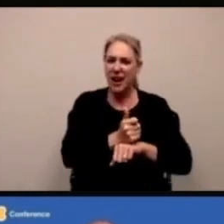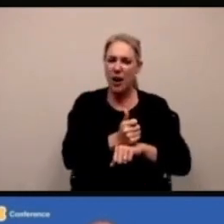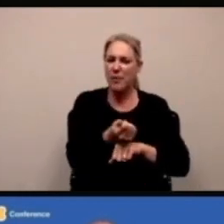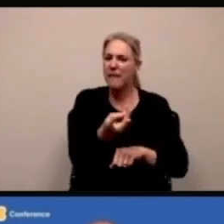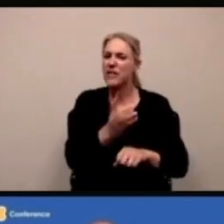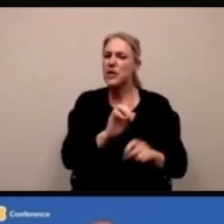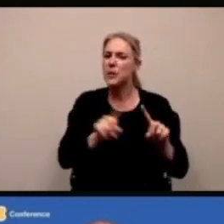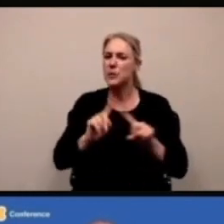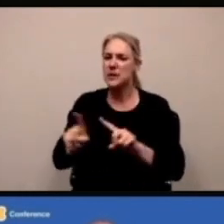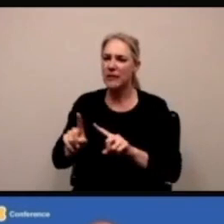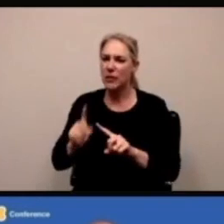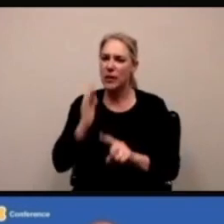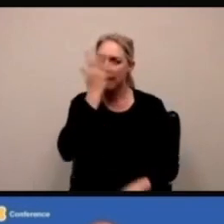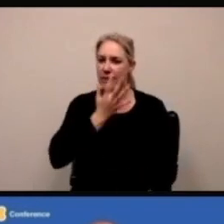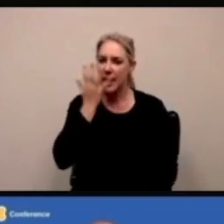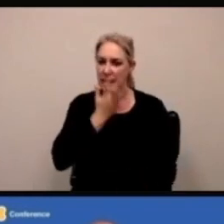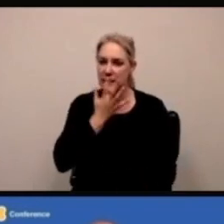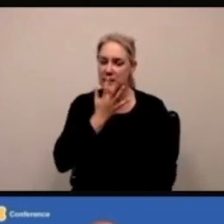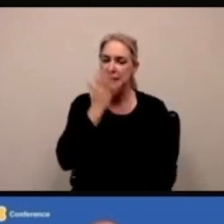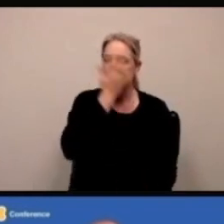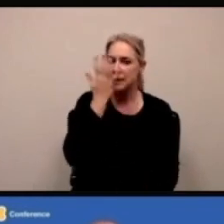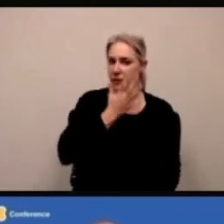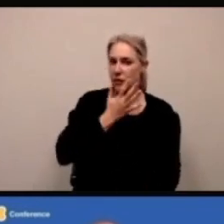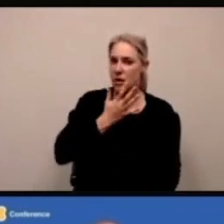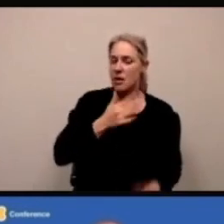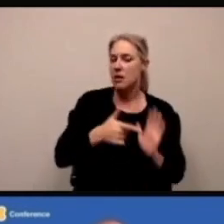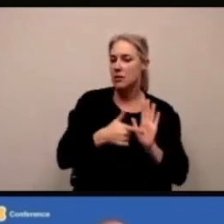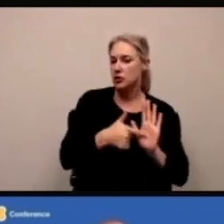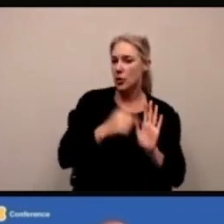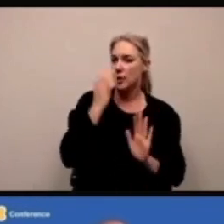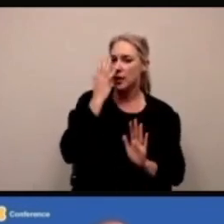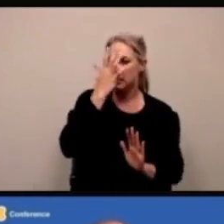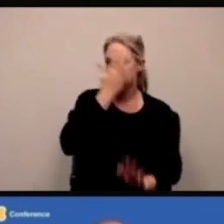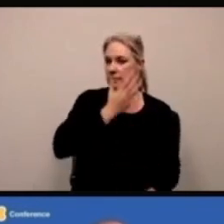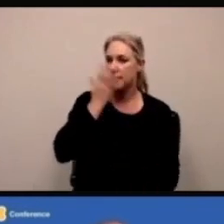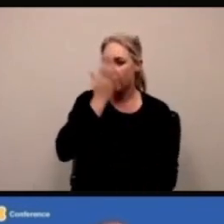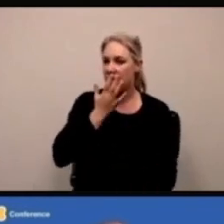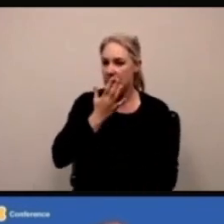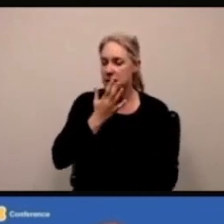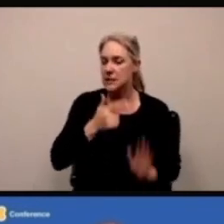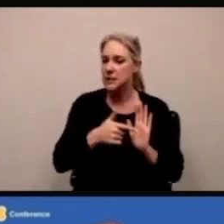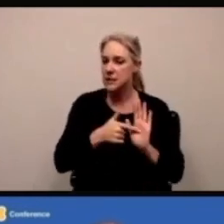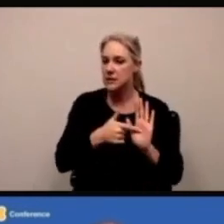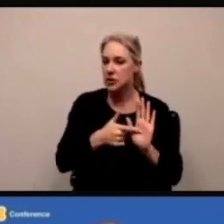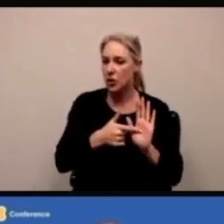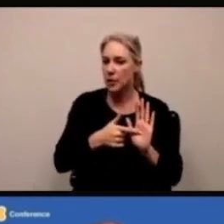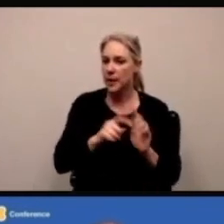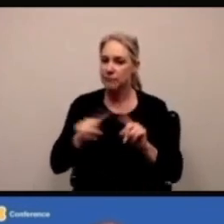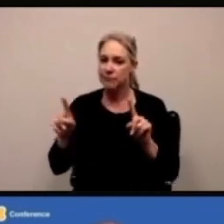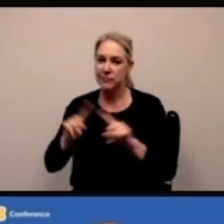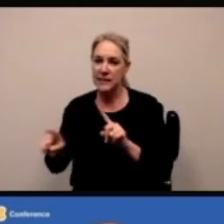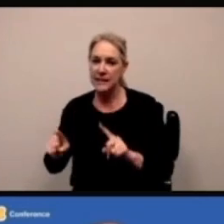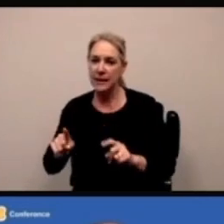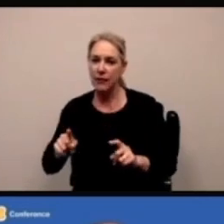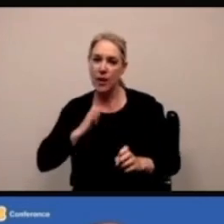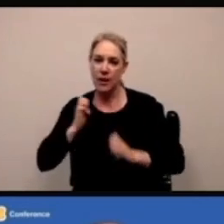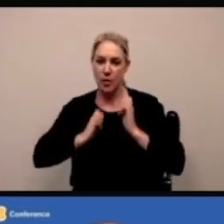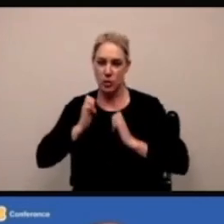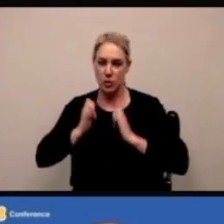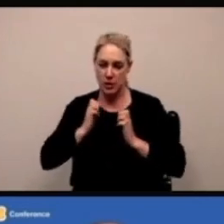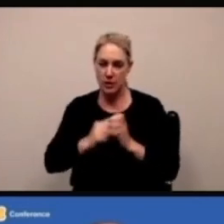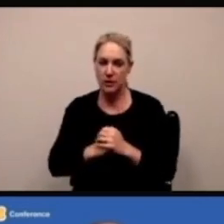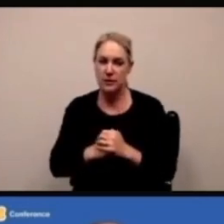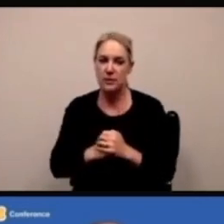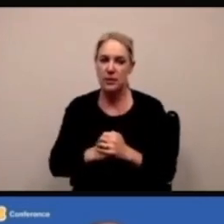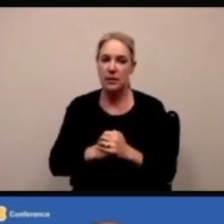different emotionally, so that I could switch between the two. And then coding wise, as you can see, I built a block. So I defined